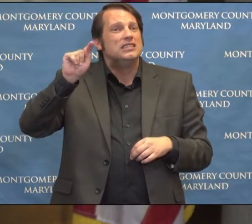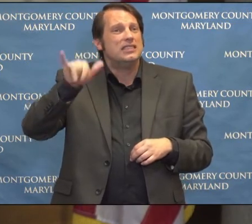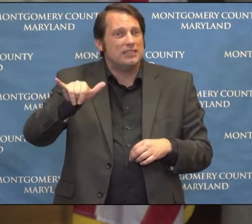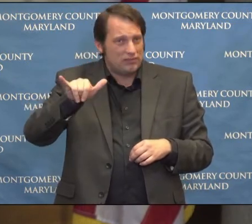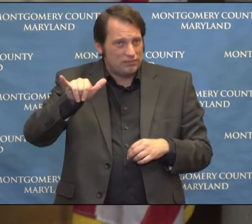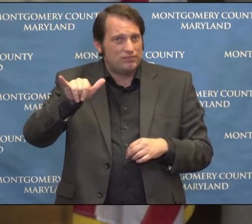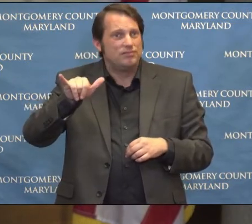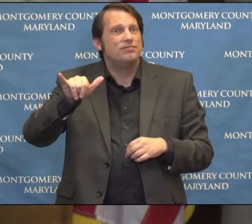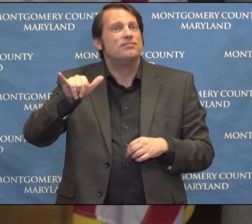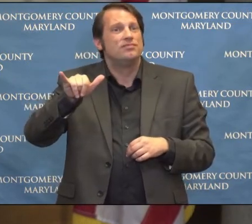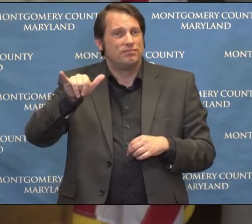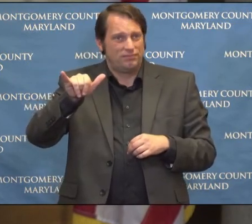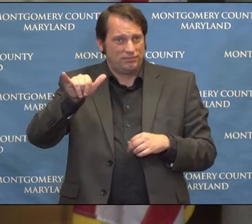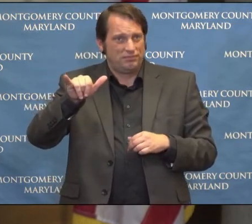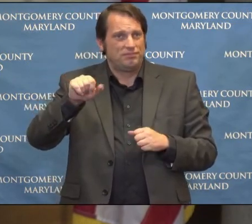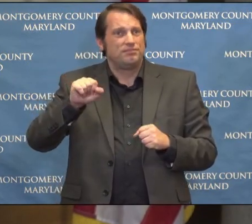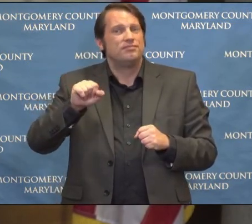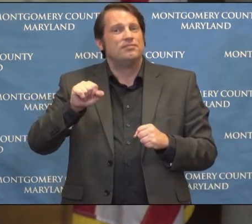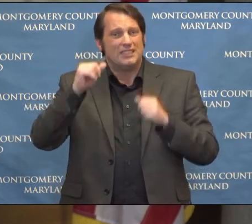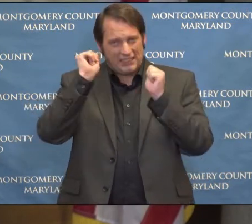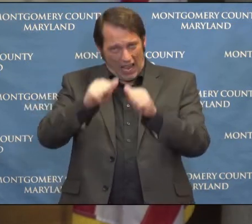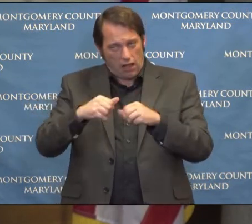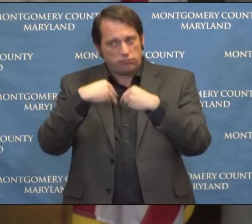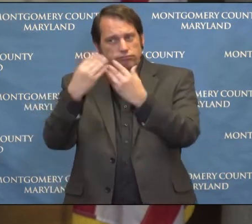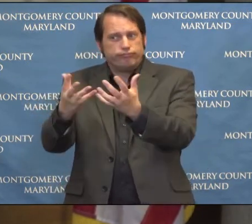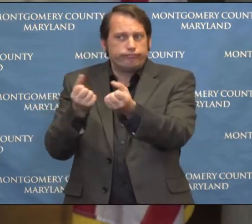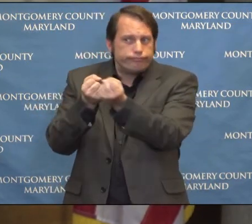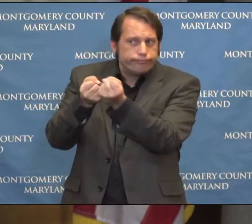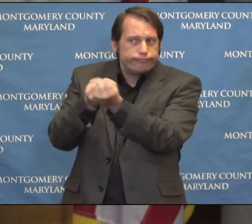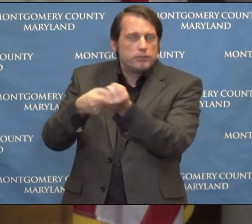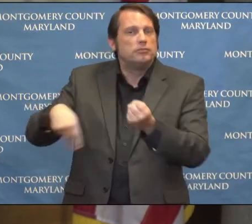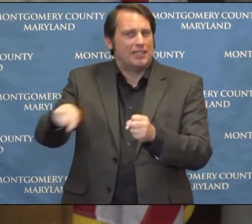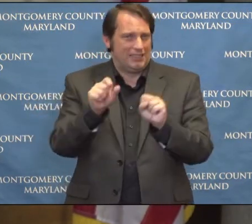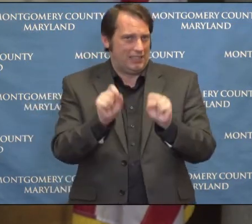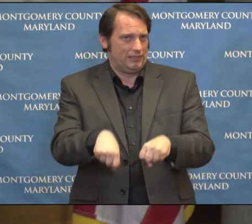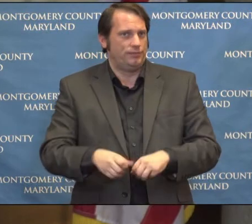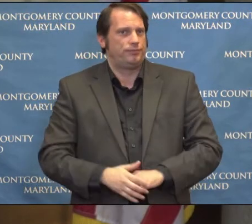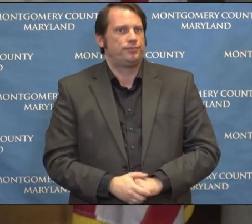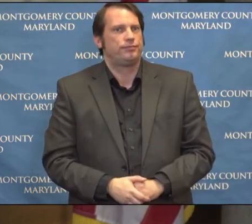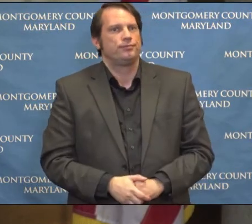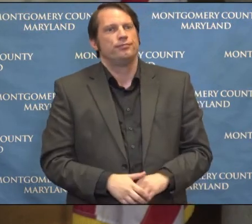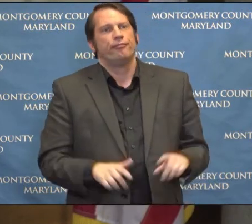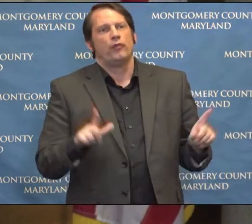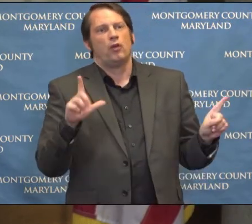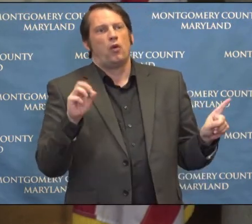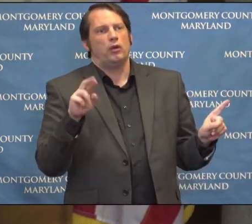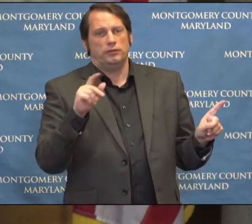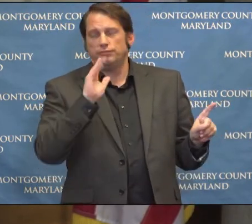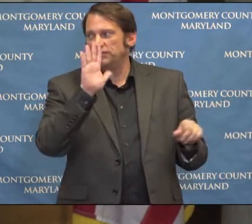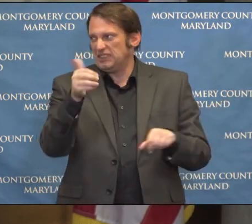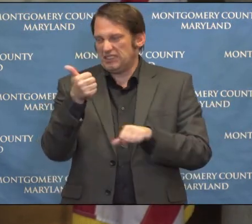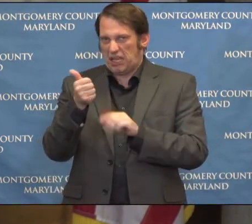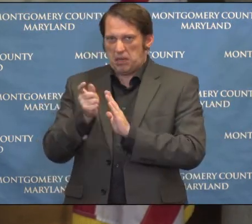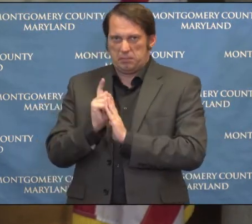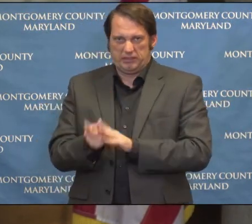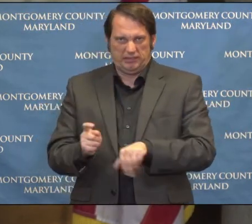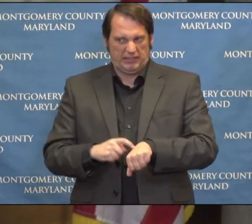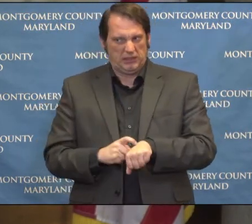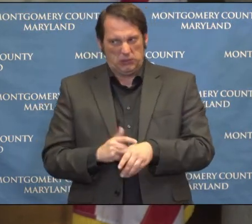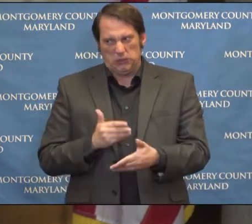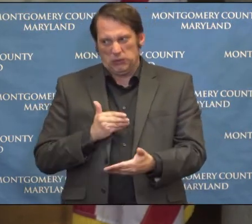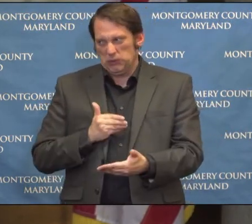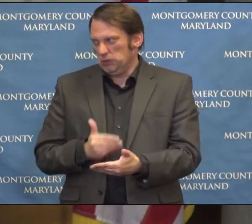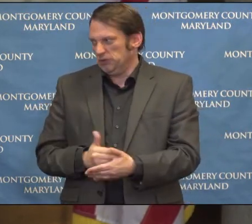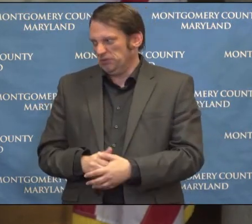also contribute right now. We have about 10 minutes left. One last question for you, Dr. Smith.